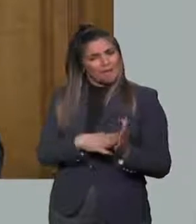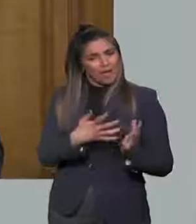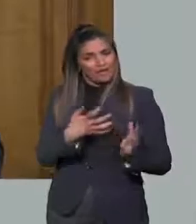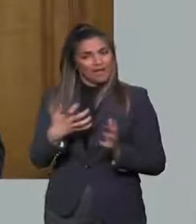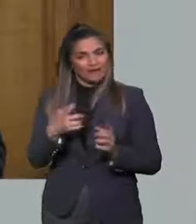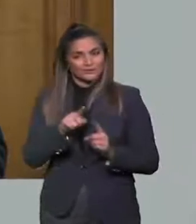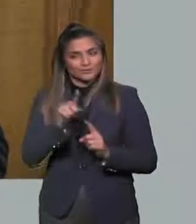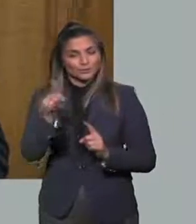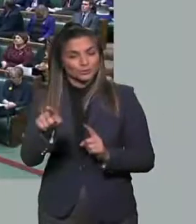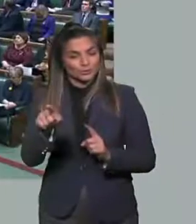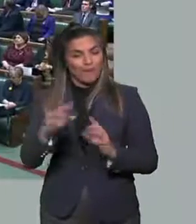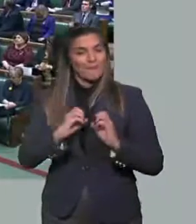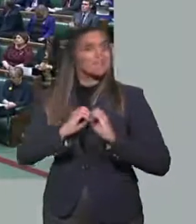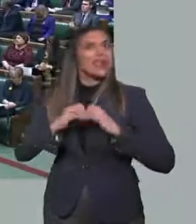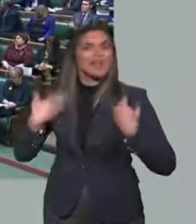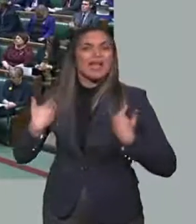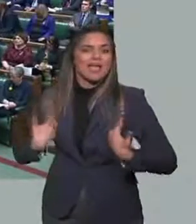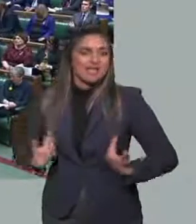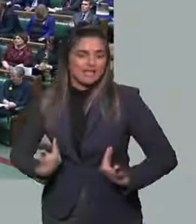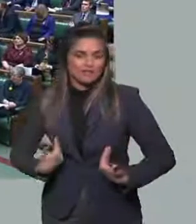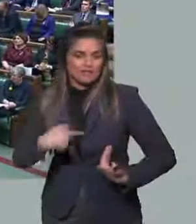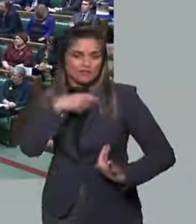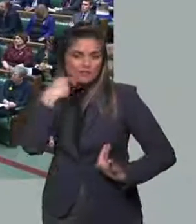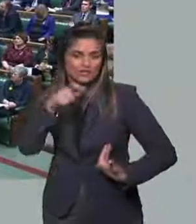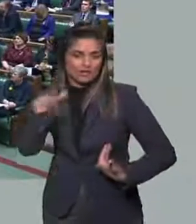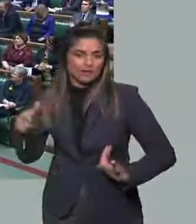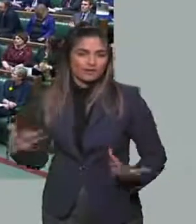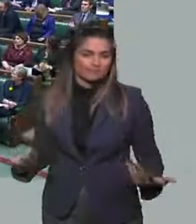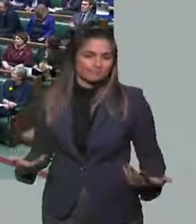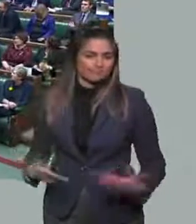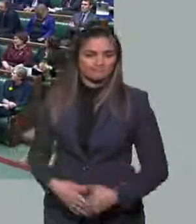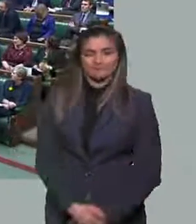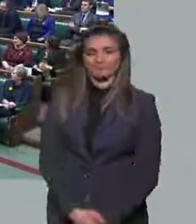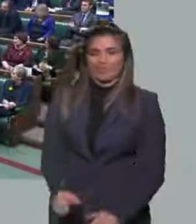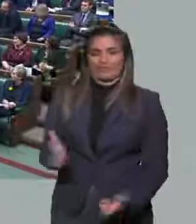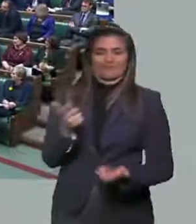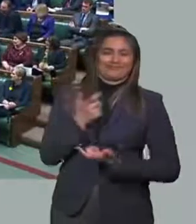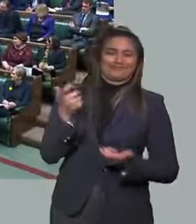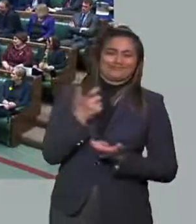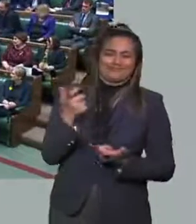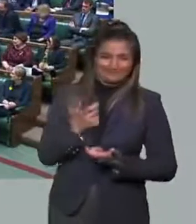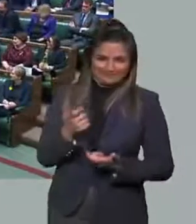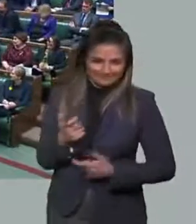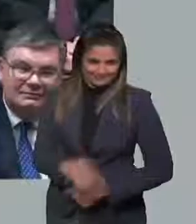billionaire Russian oligarchs? Deputy Prime Minister.